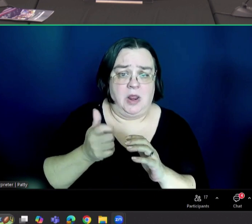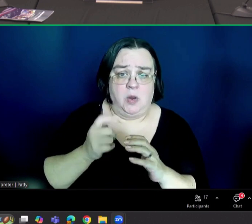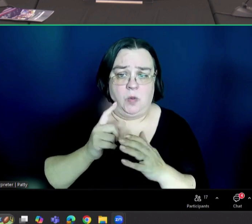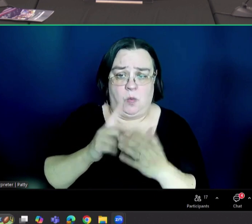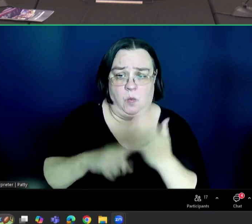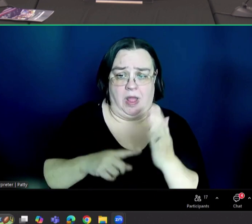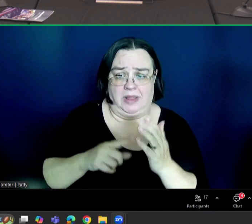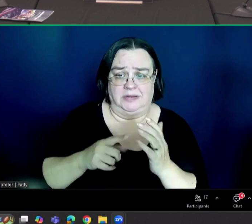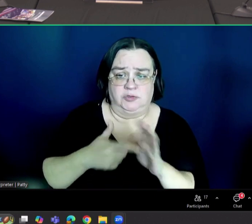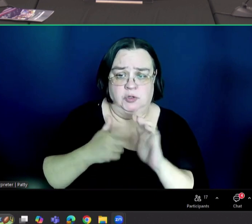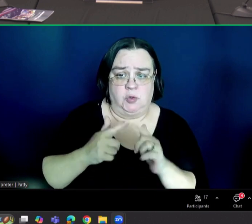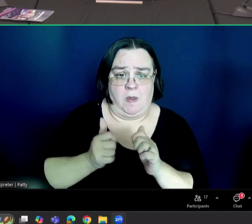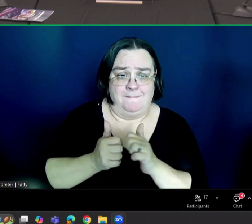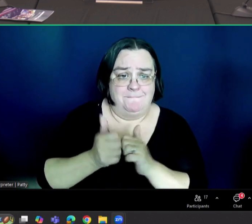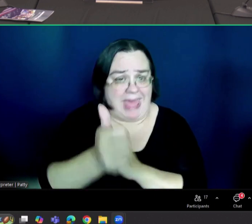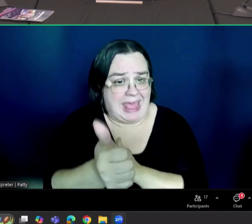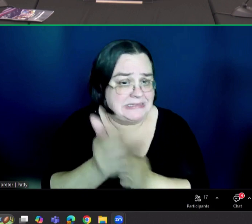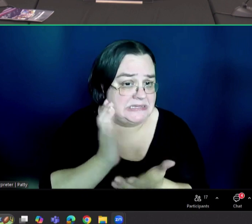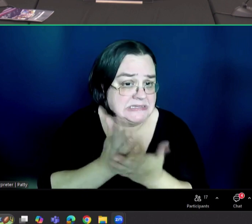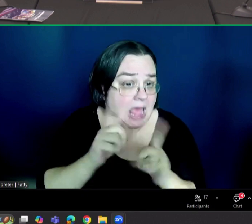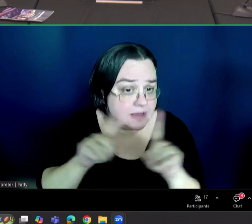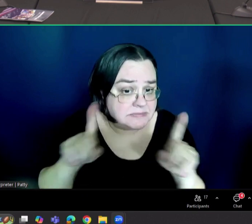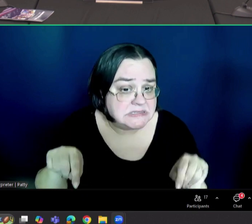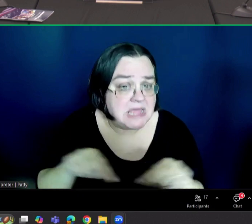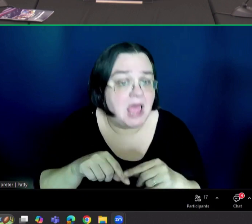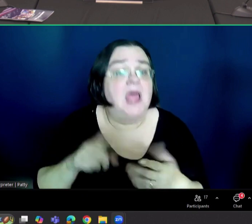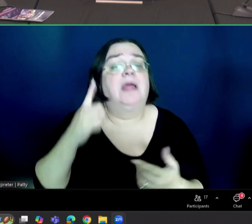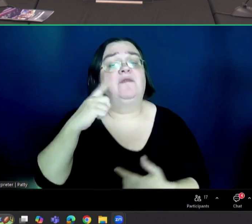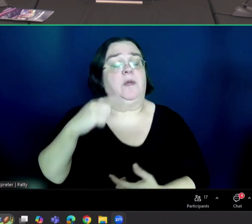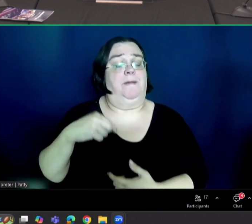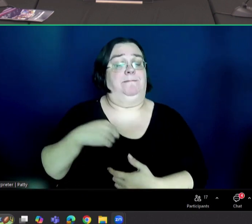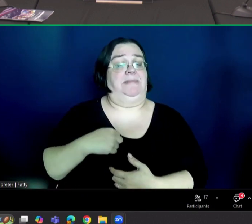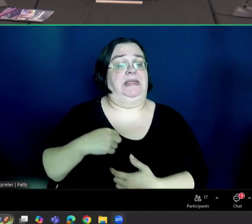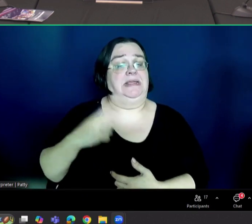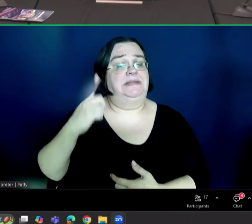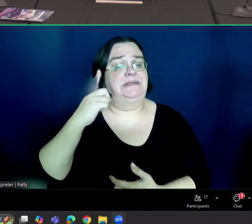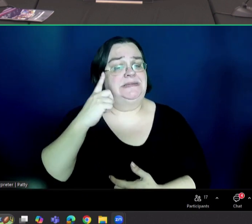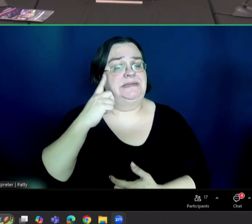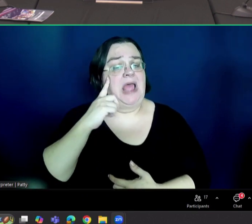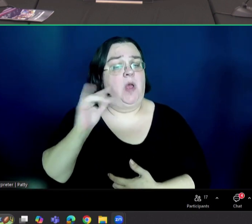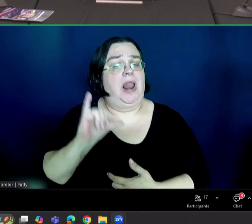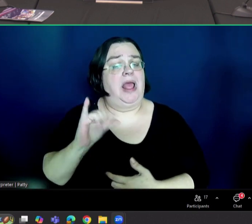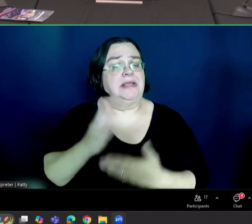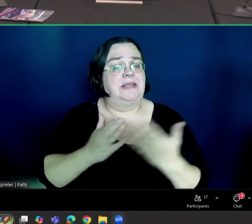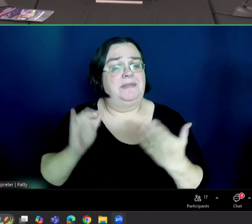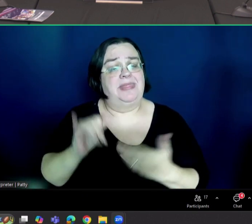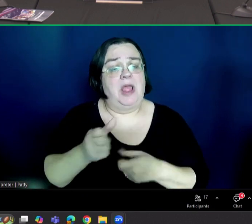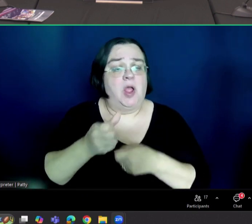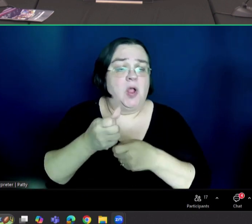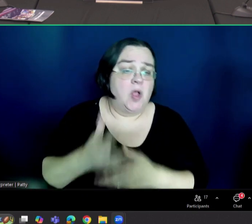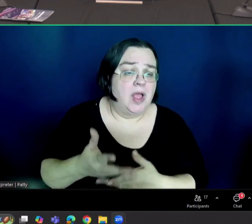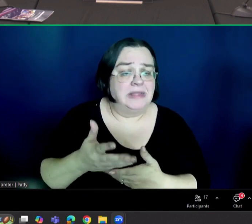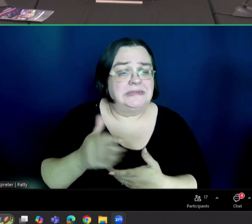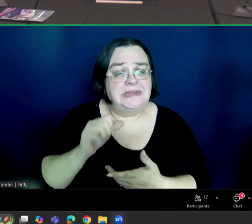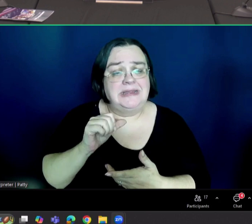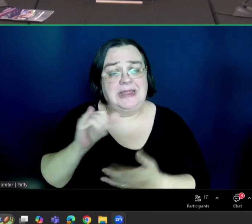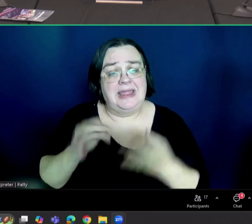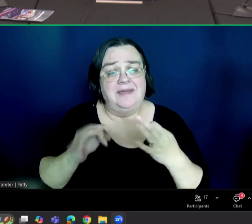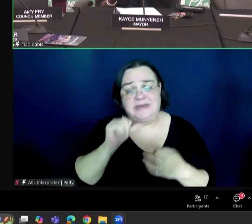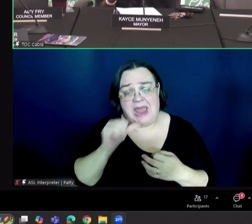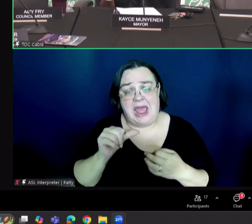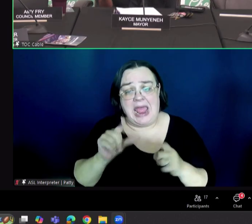So for me, it sounds like this is something that causes, if not as much grave harm, close to